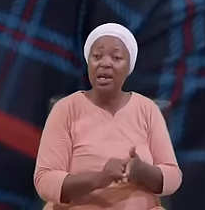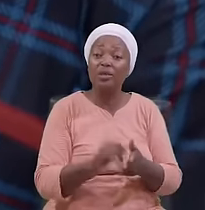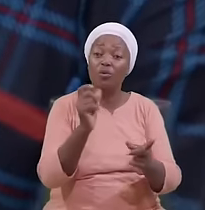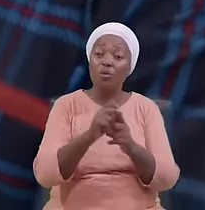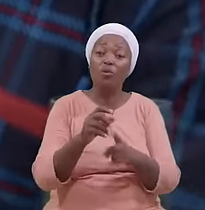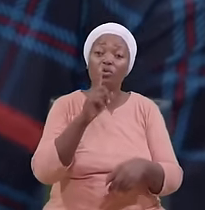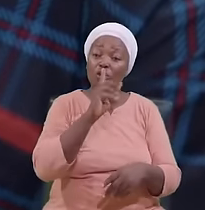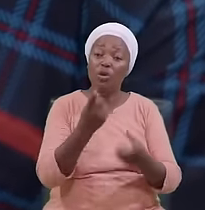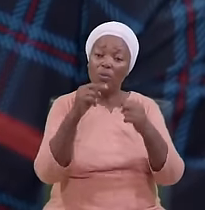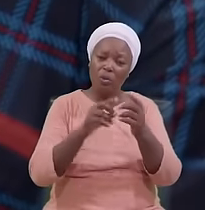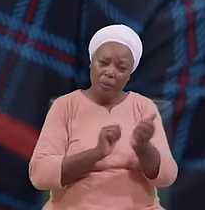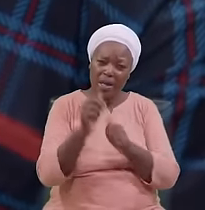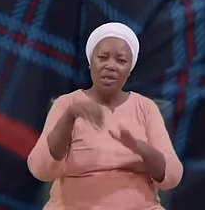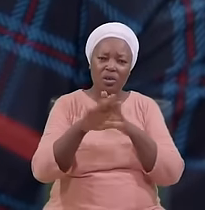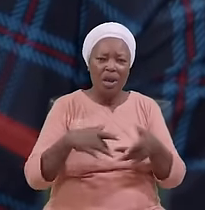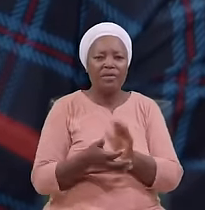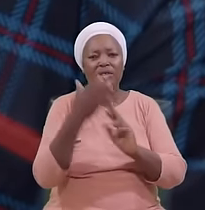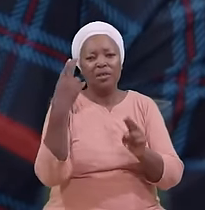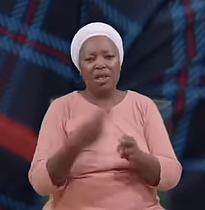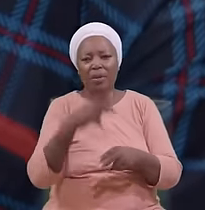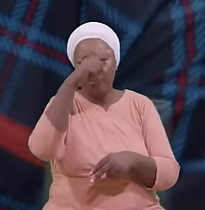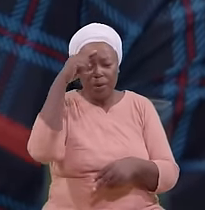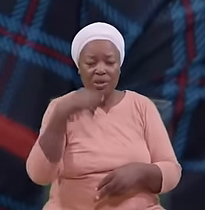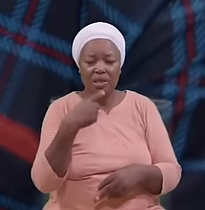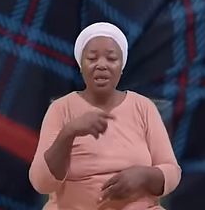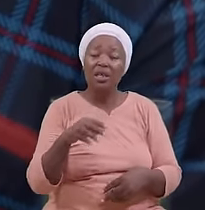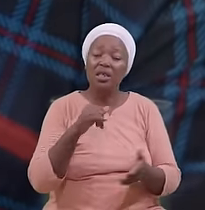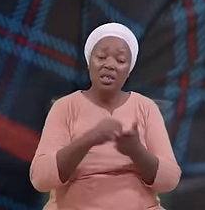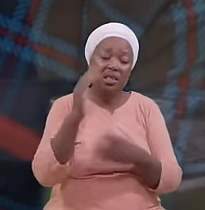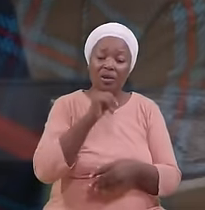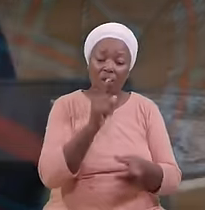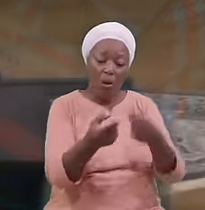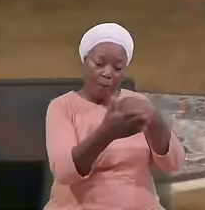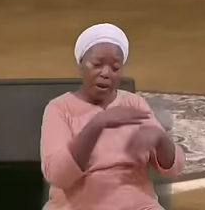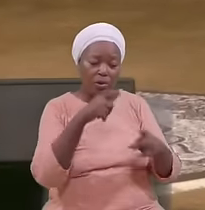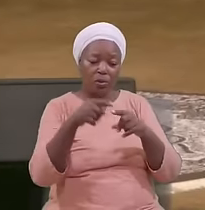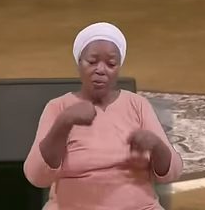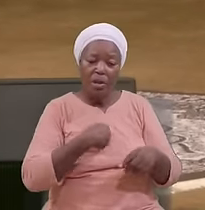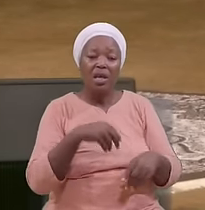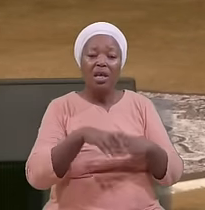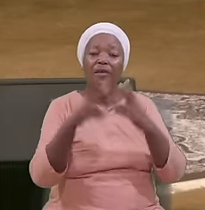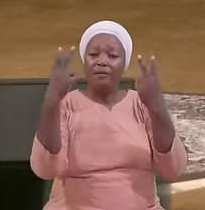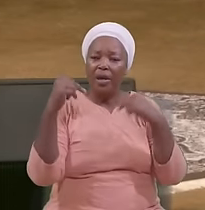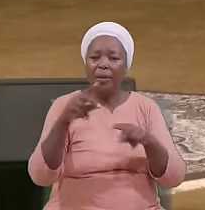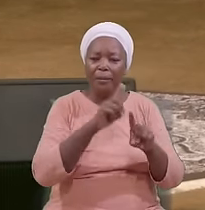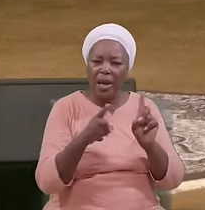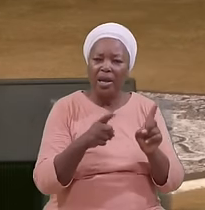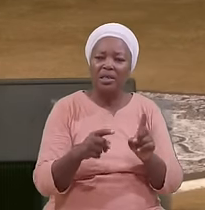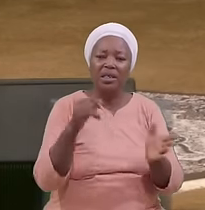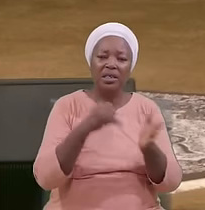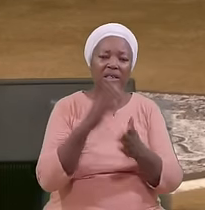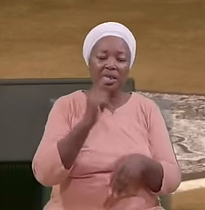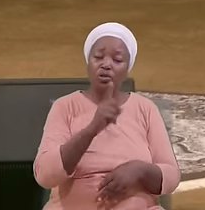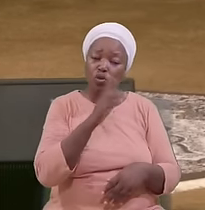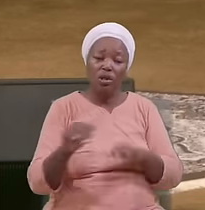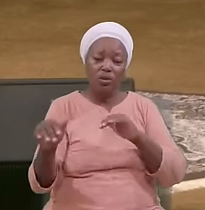life. Because it says, it shall not return unto me void, but it shall